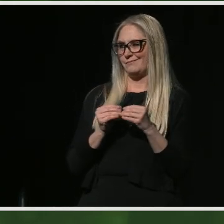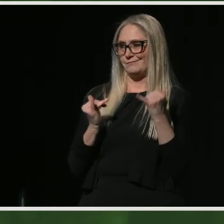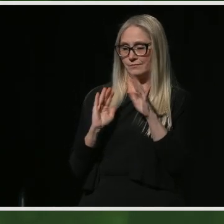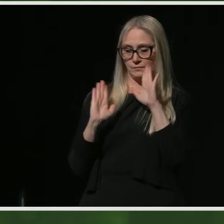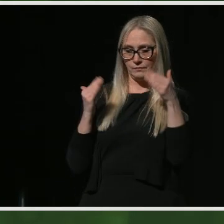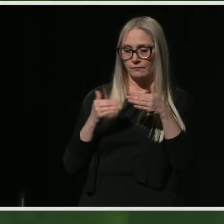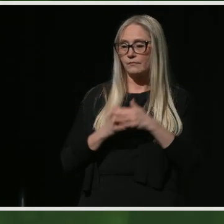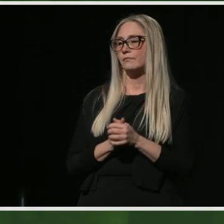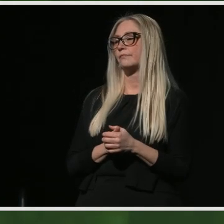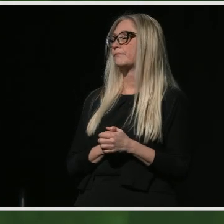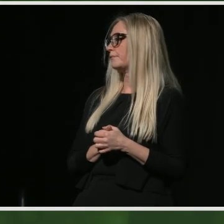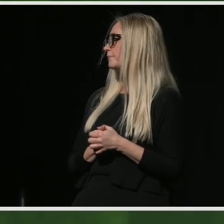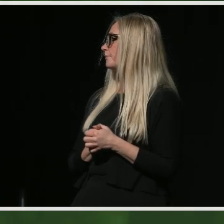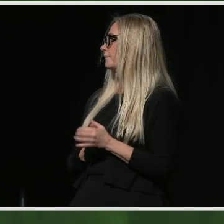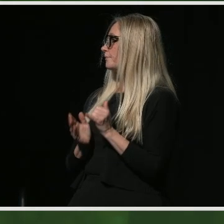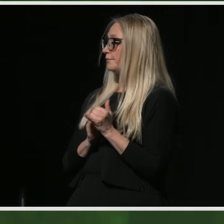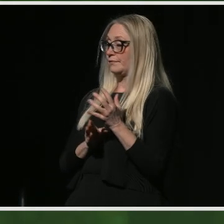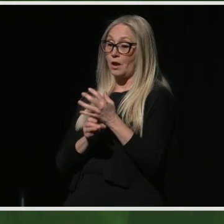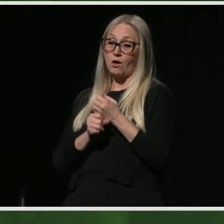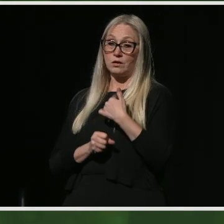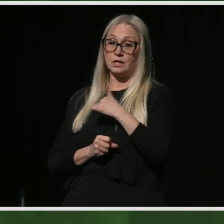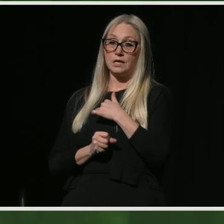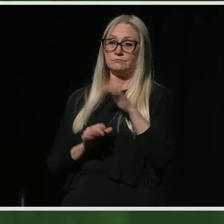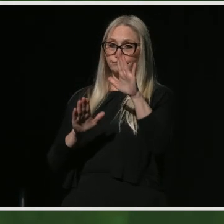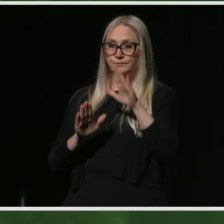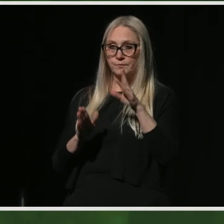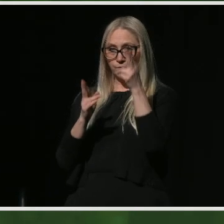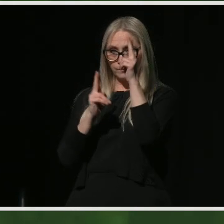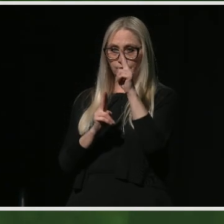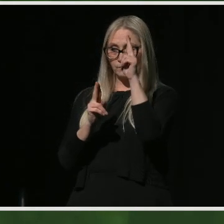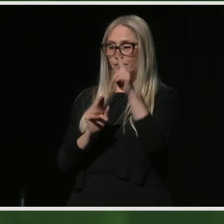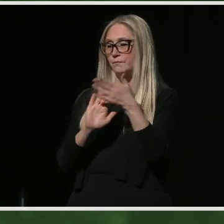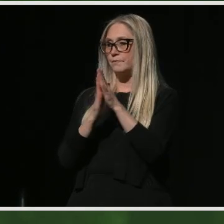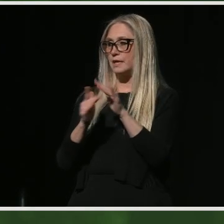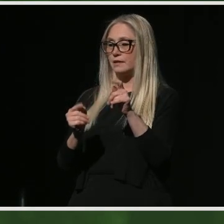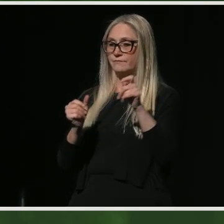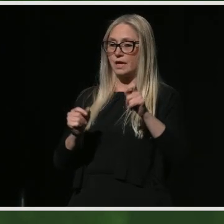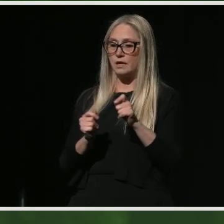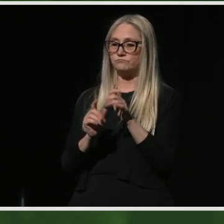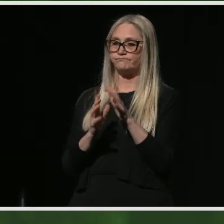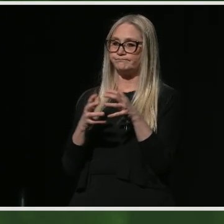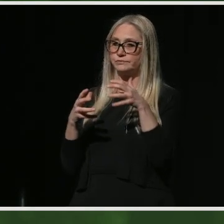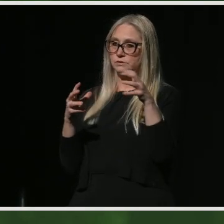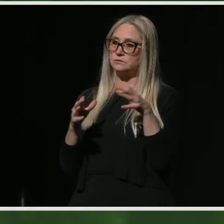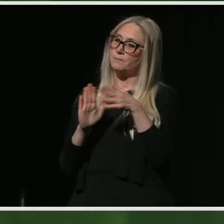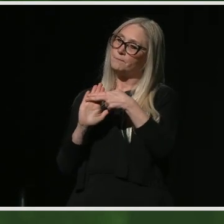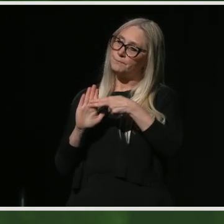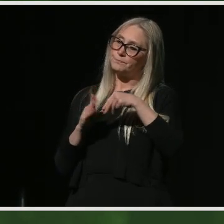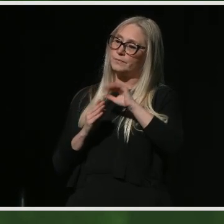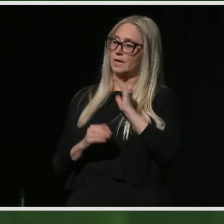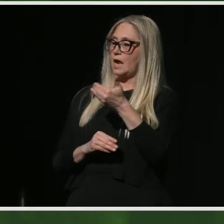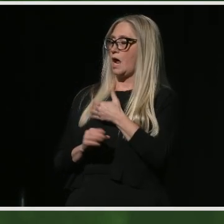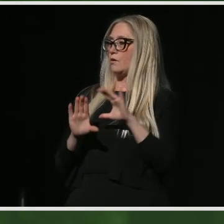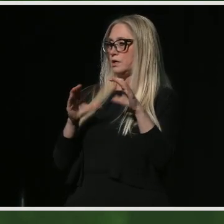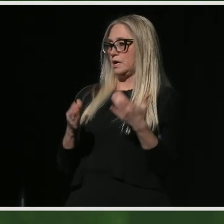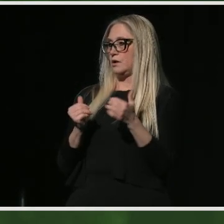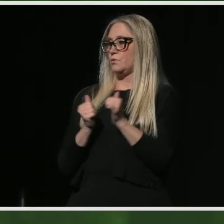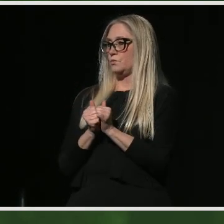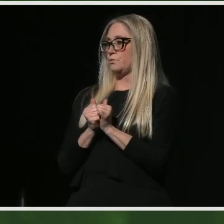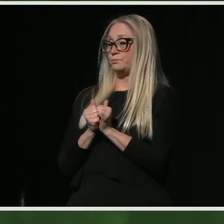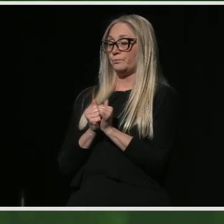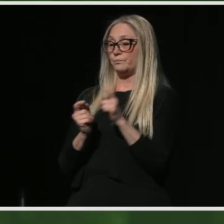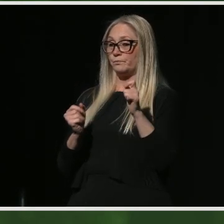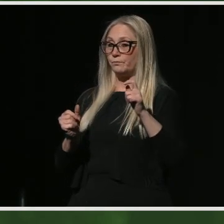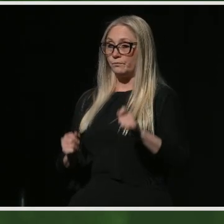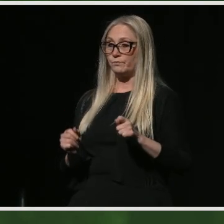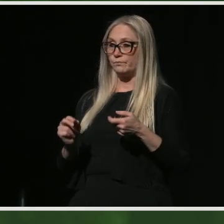cream. And that's earned us the incredible honor of being the fastest growing brand in our category, with unit velocities at 2